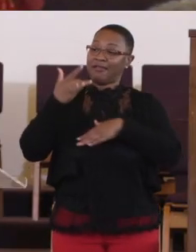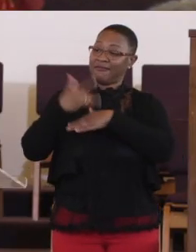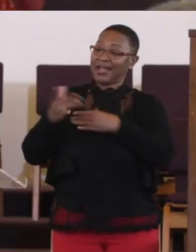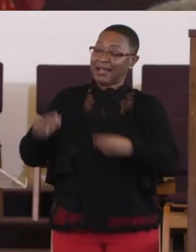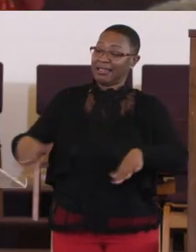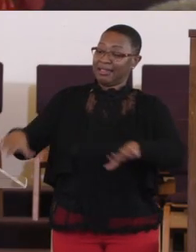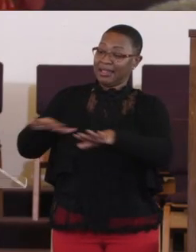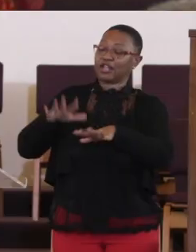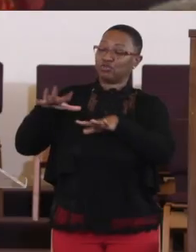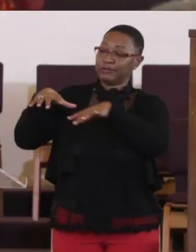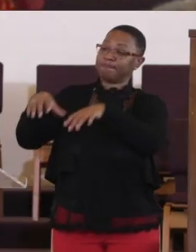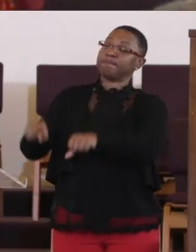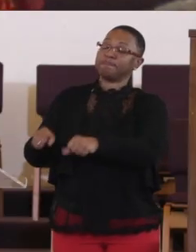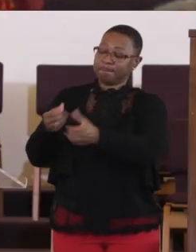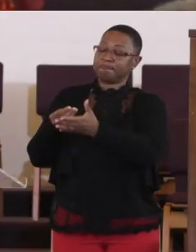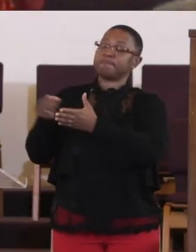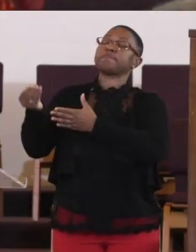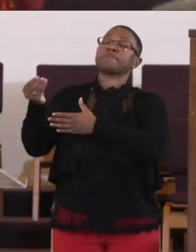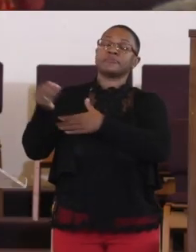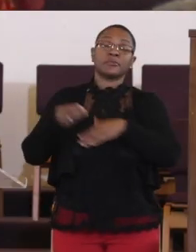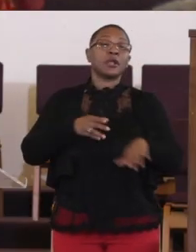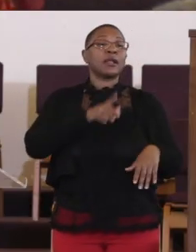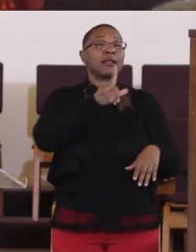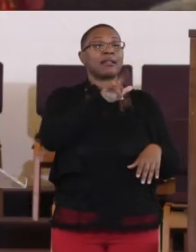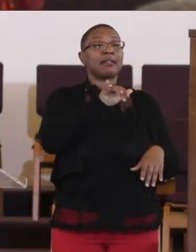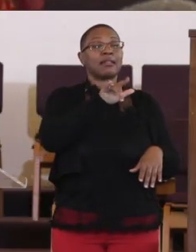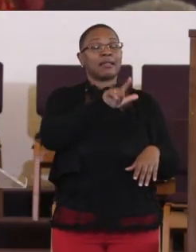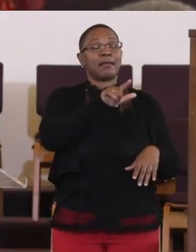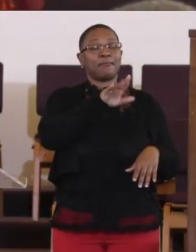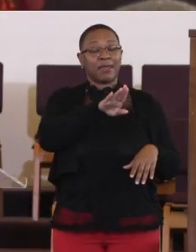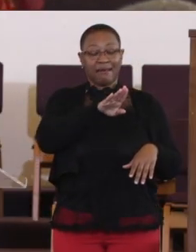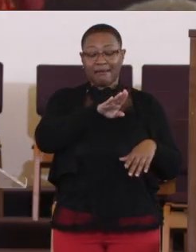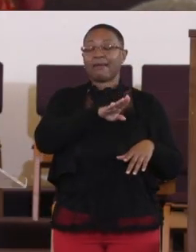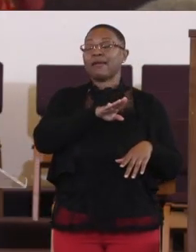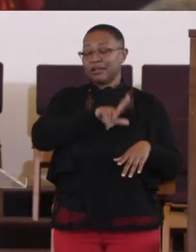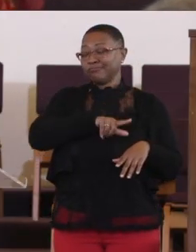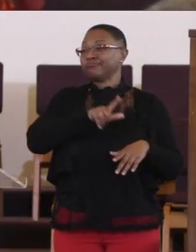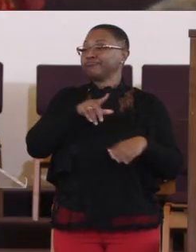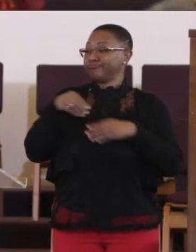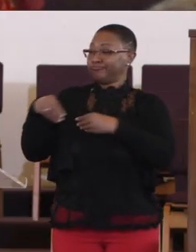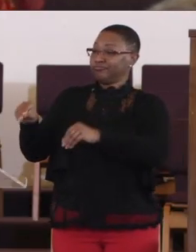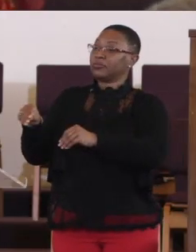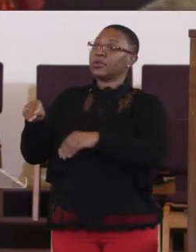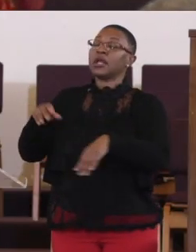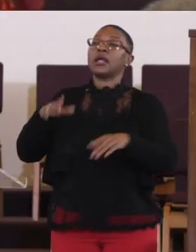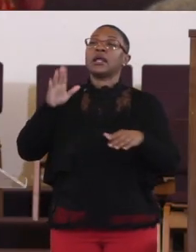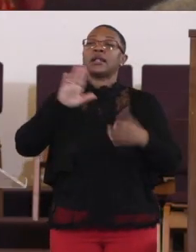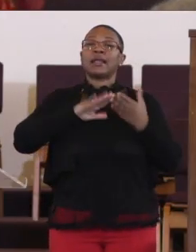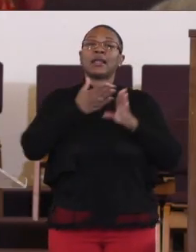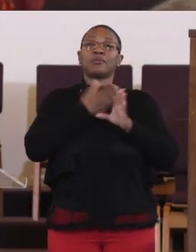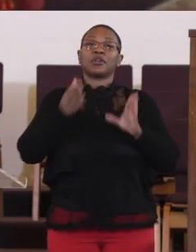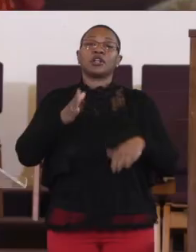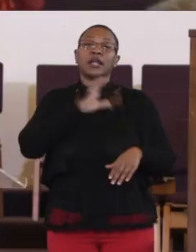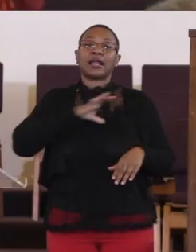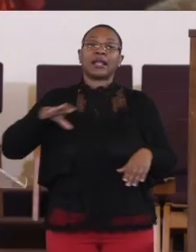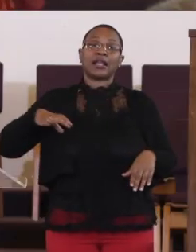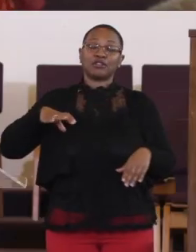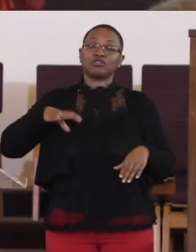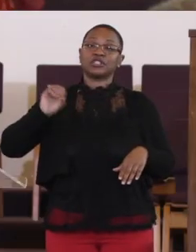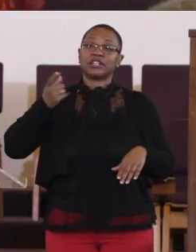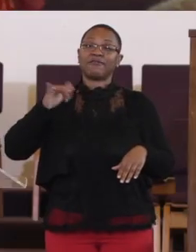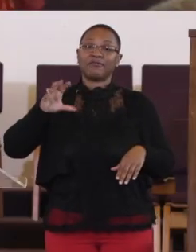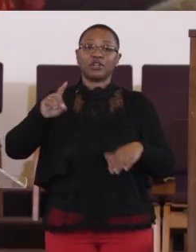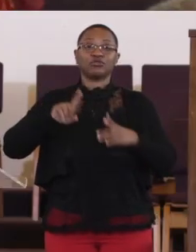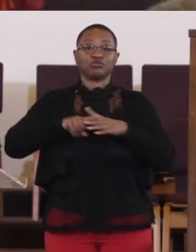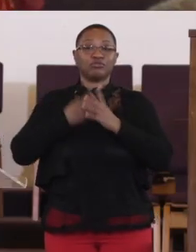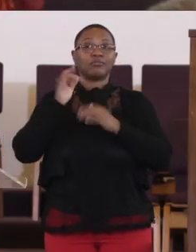land bank turns them over. The Neighborhood Beautification Fund that Council President Sheffield started provides the money to start the picnic